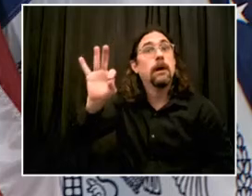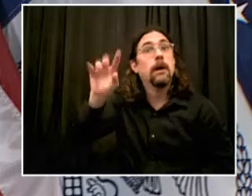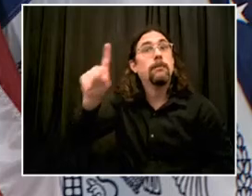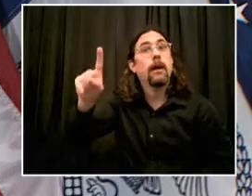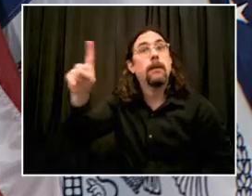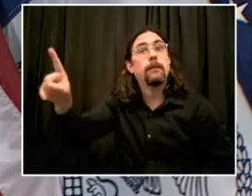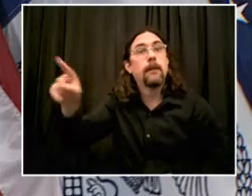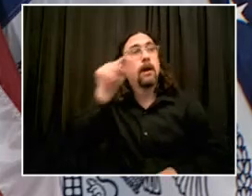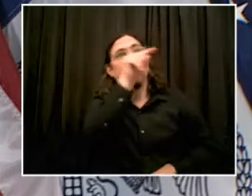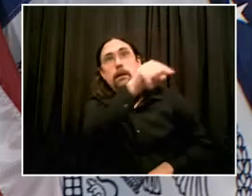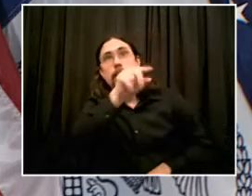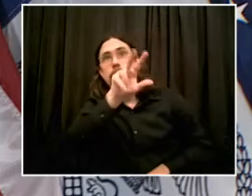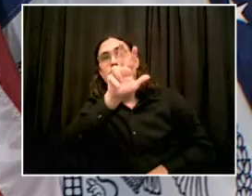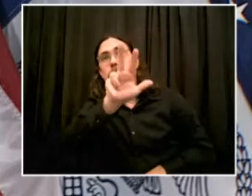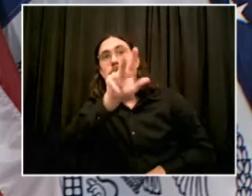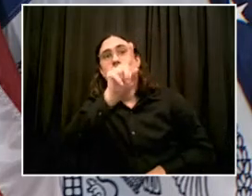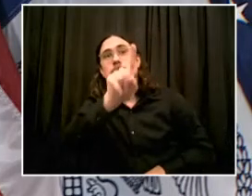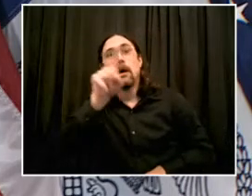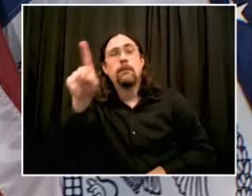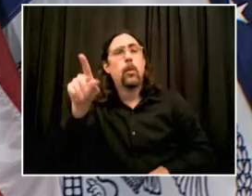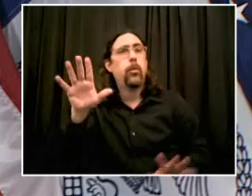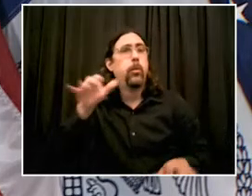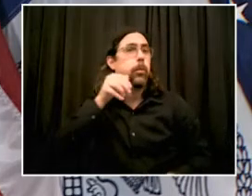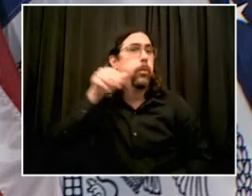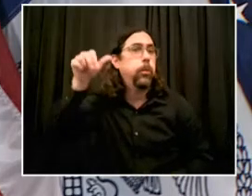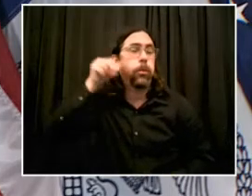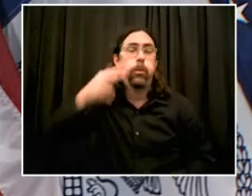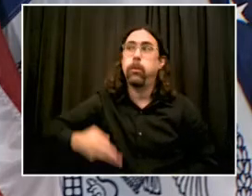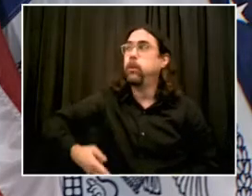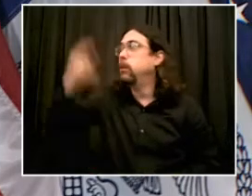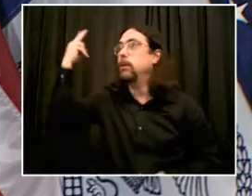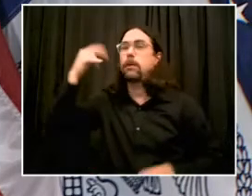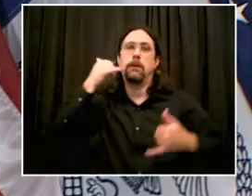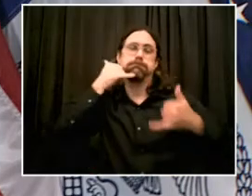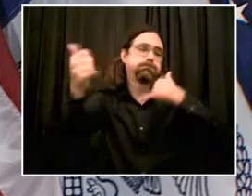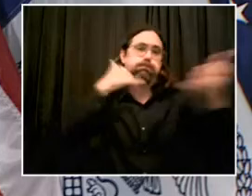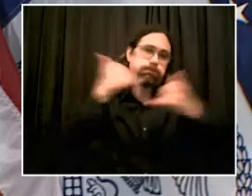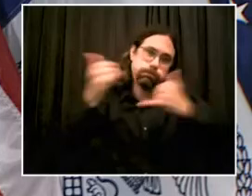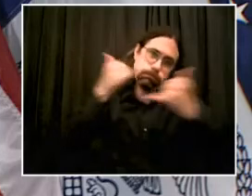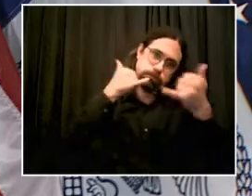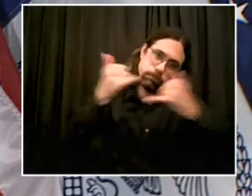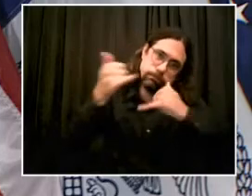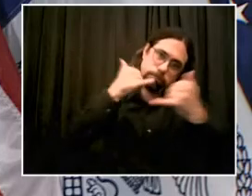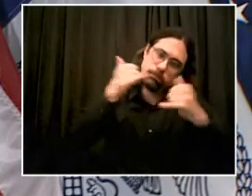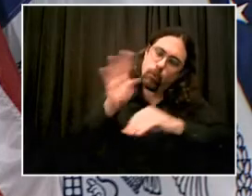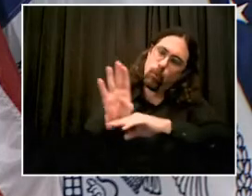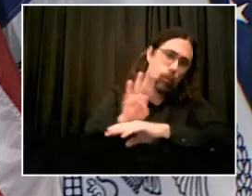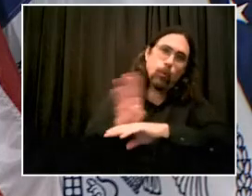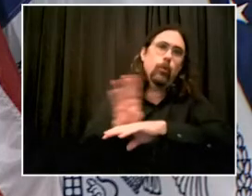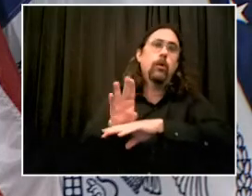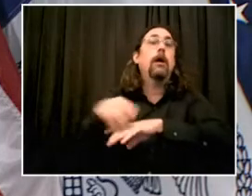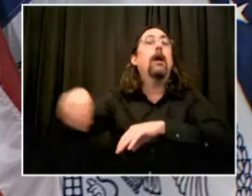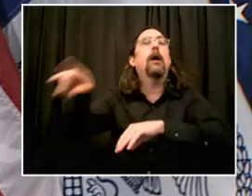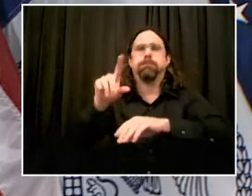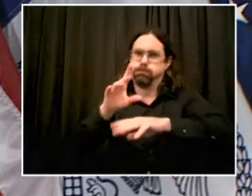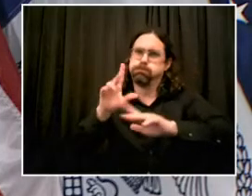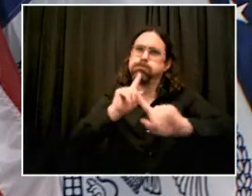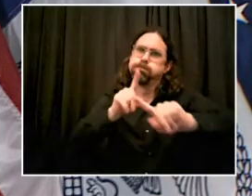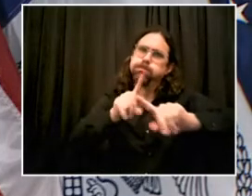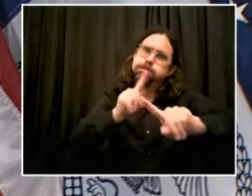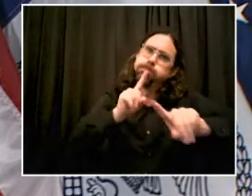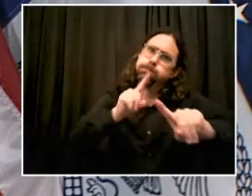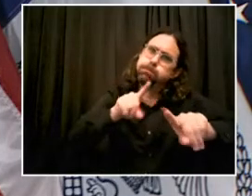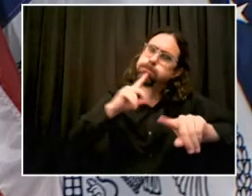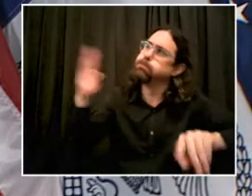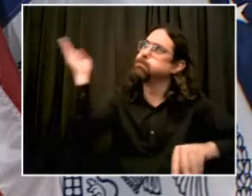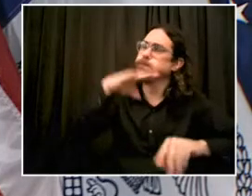work you do for this city. And they managed to keep the system going under extraordinary strain. At one point,